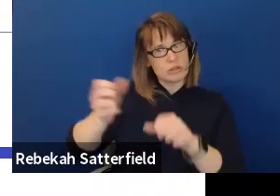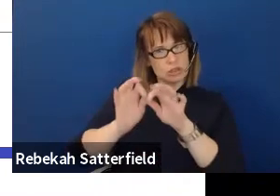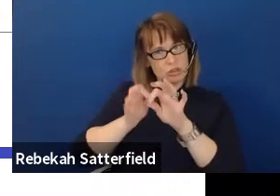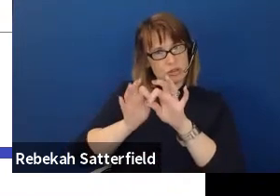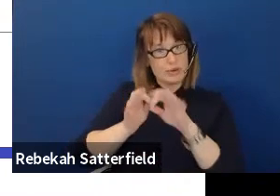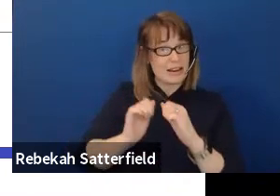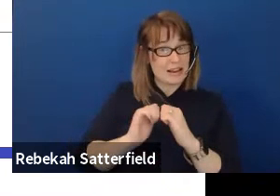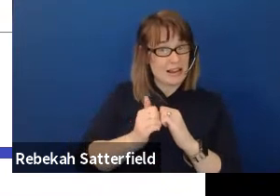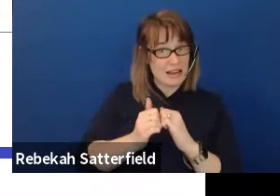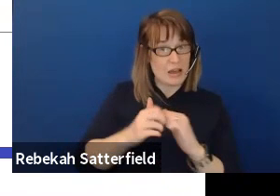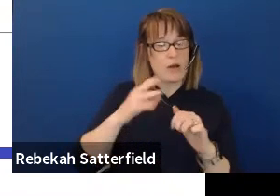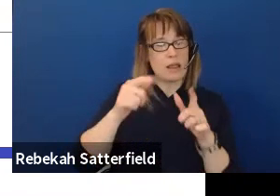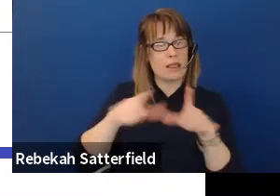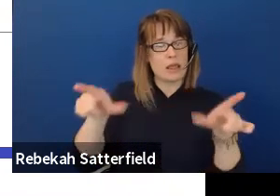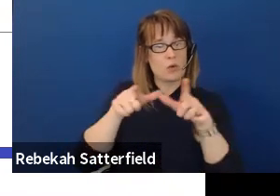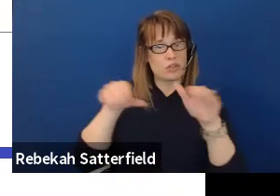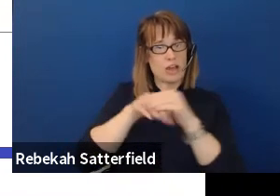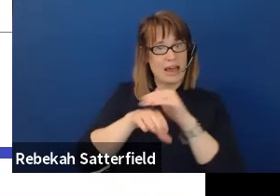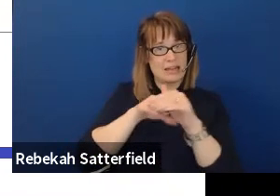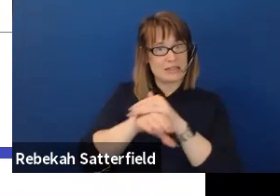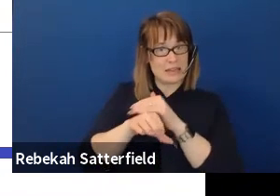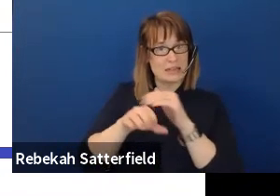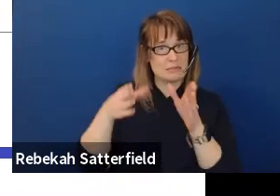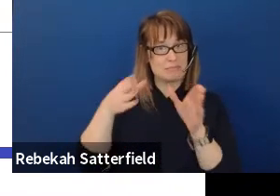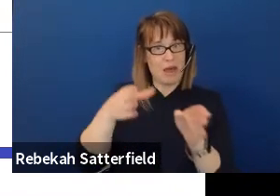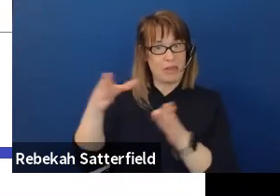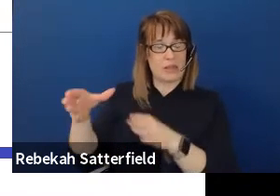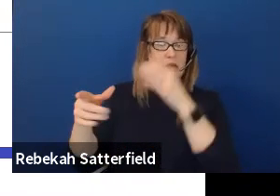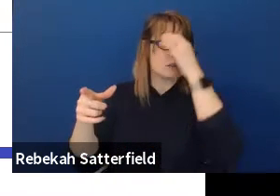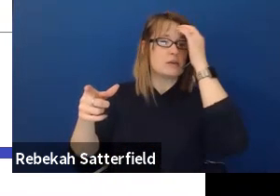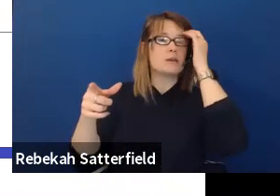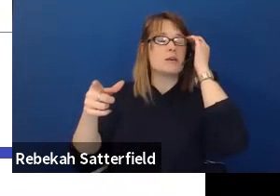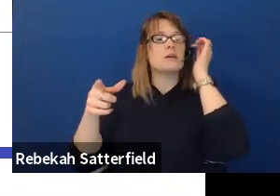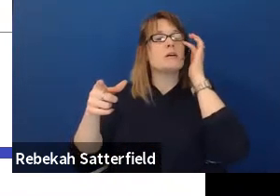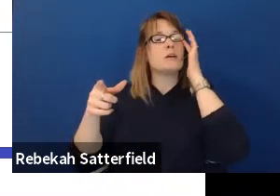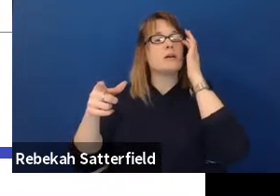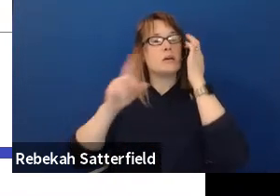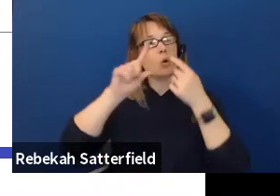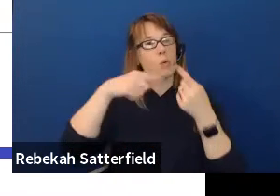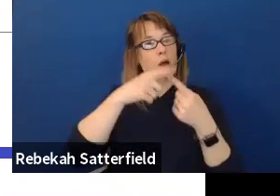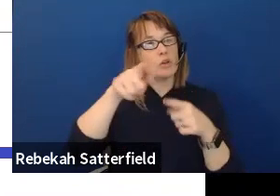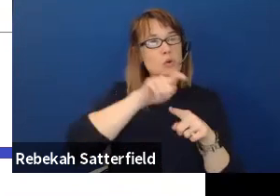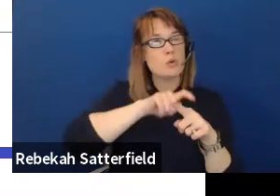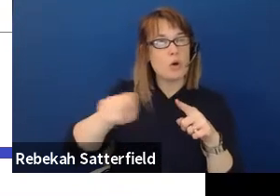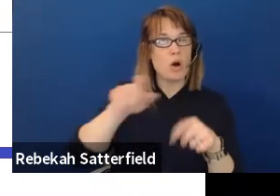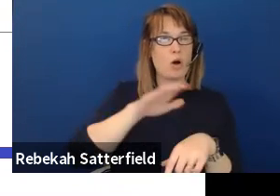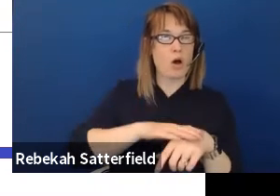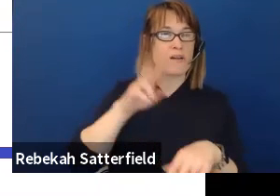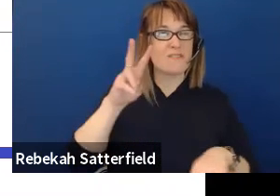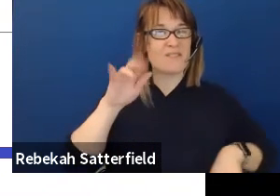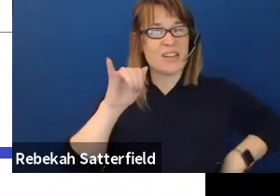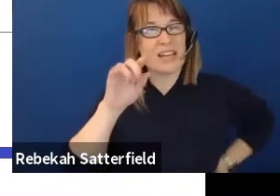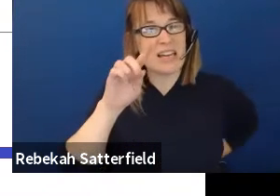to use, in the language access methods that are being used, is when you call on a video or